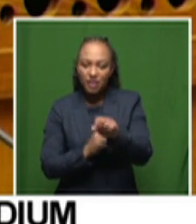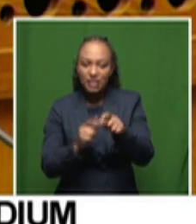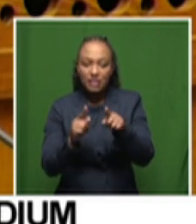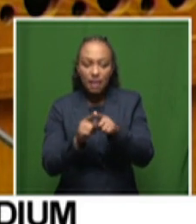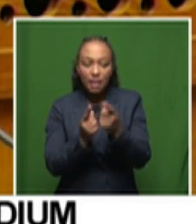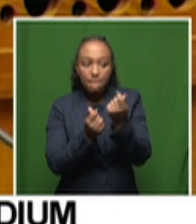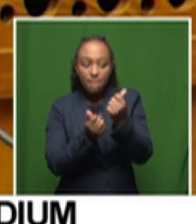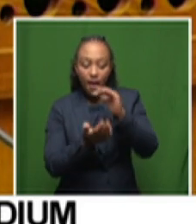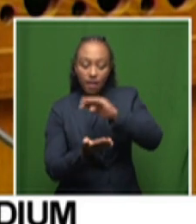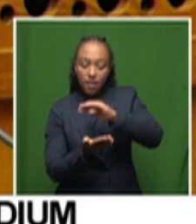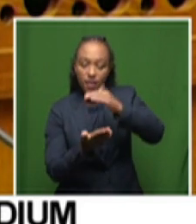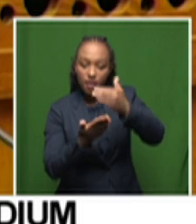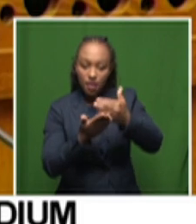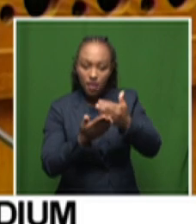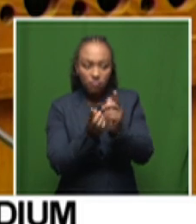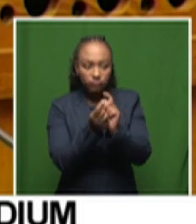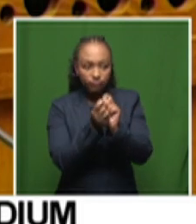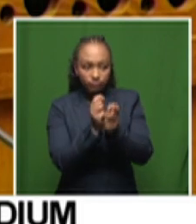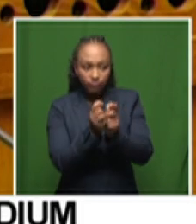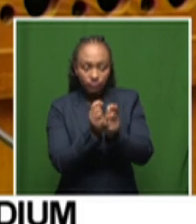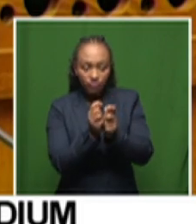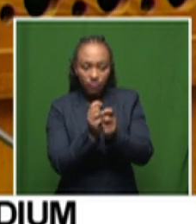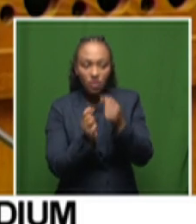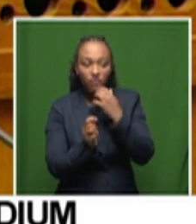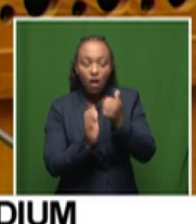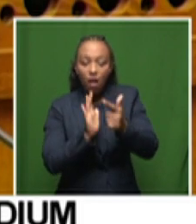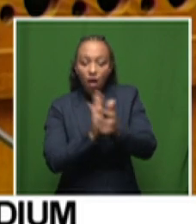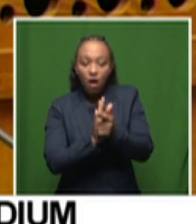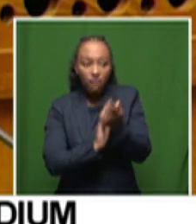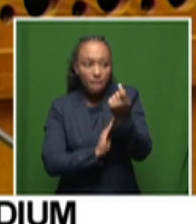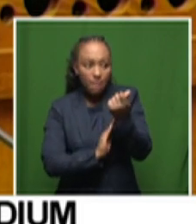Amounts and Amendment of Revenue Laws Bill,